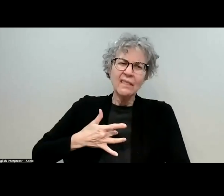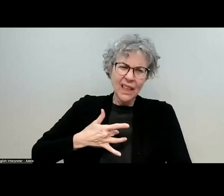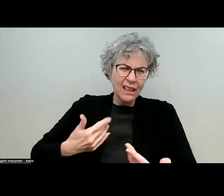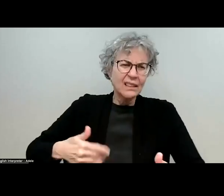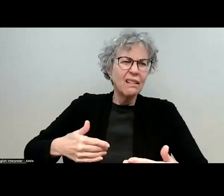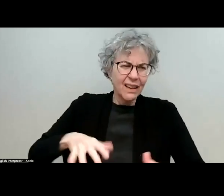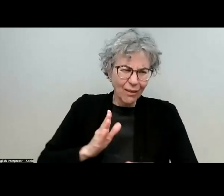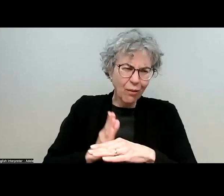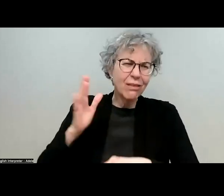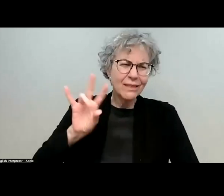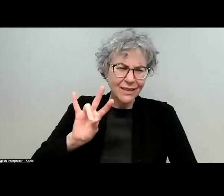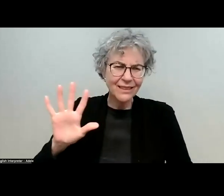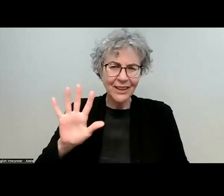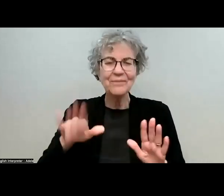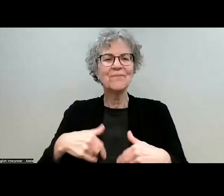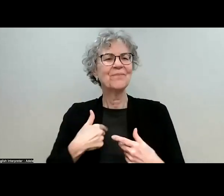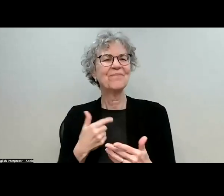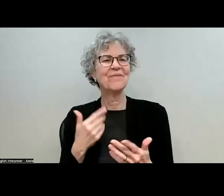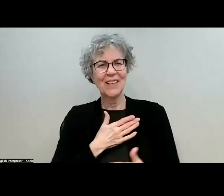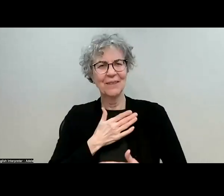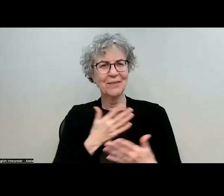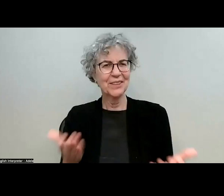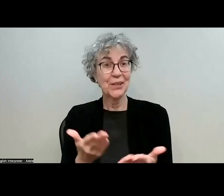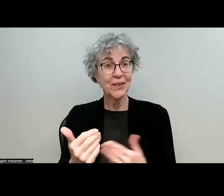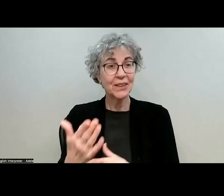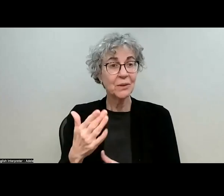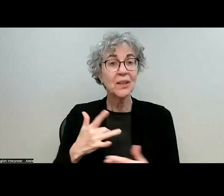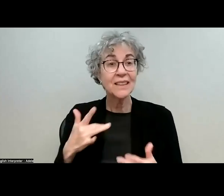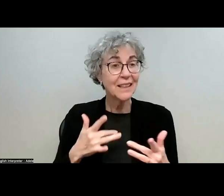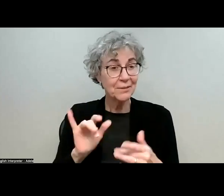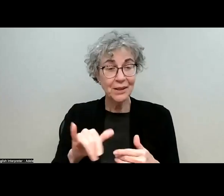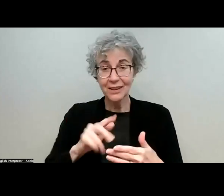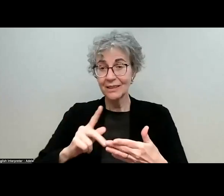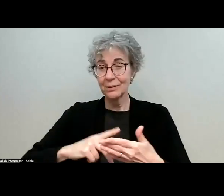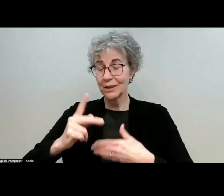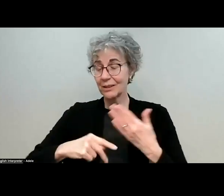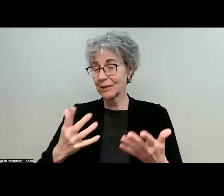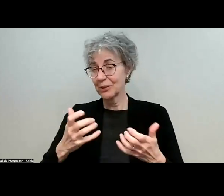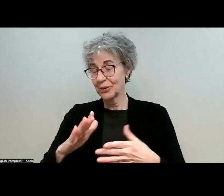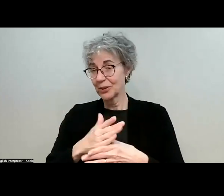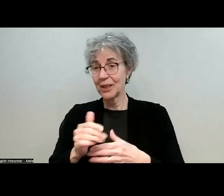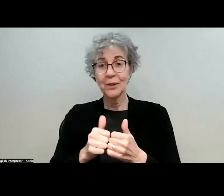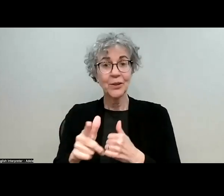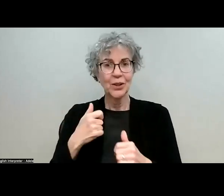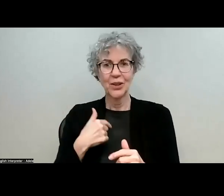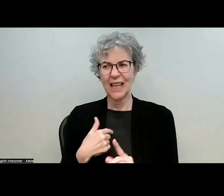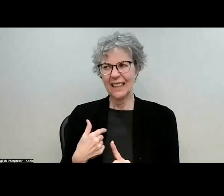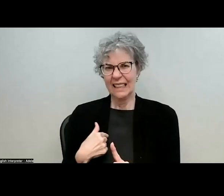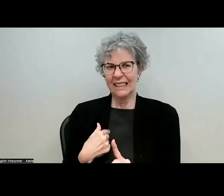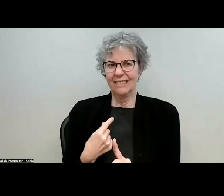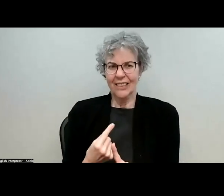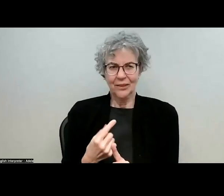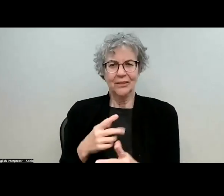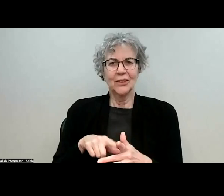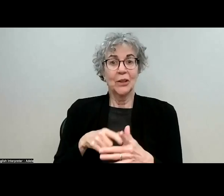this morning and excited about this project that I want to share with you that we've started to talk about in the last couple of weeks